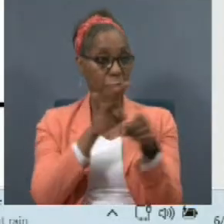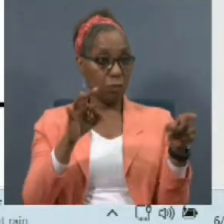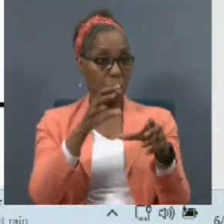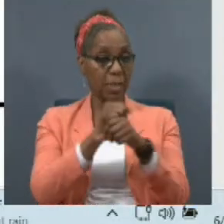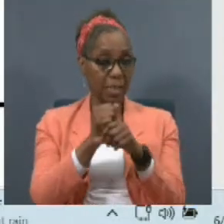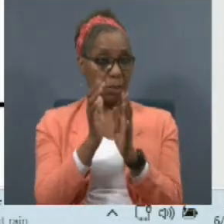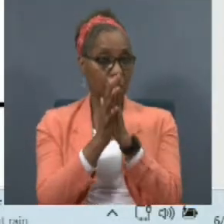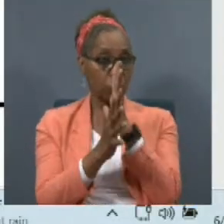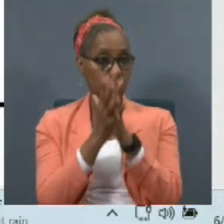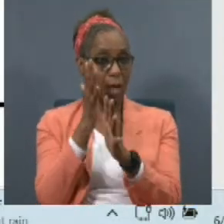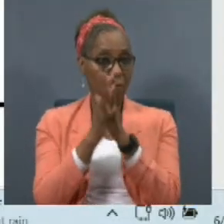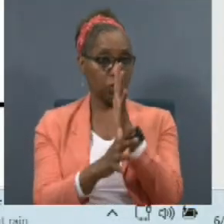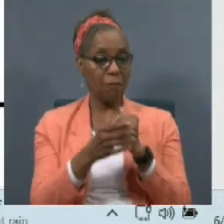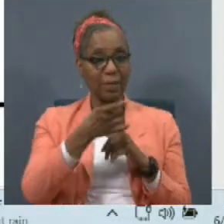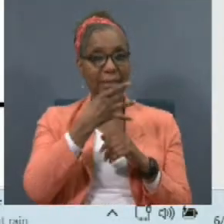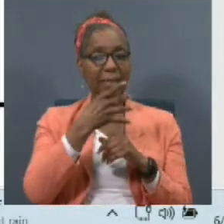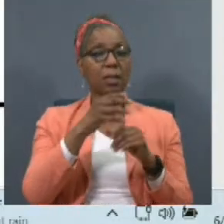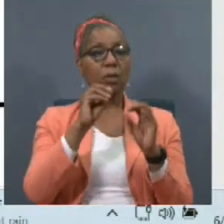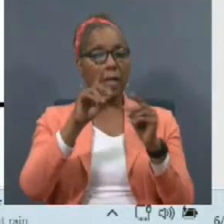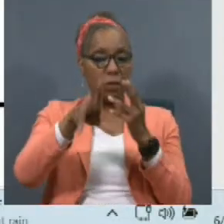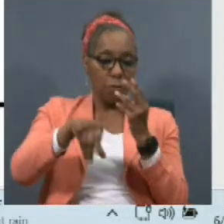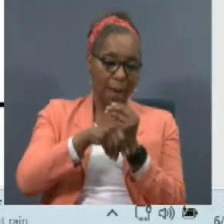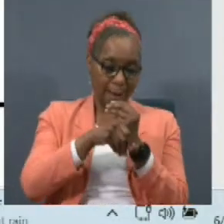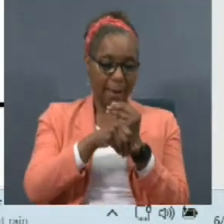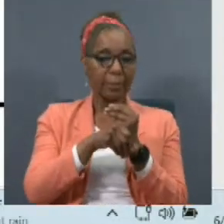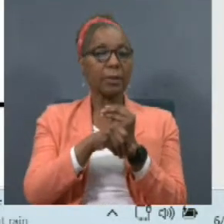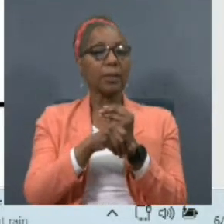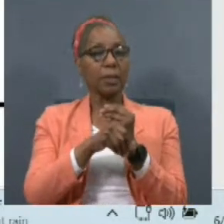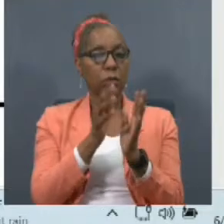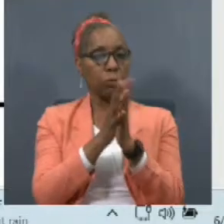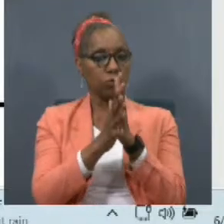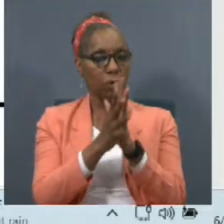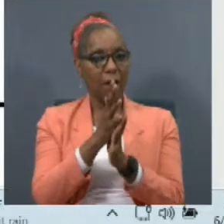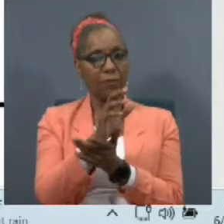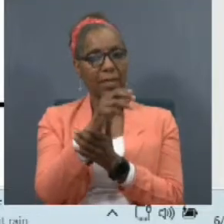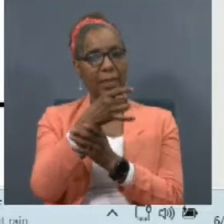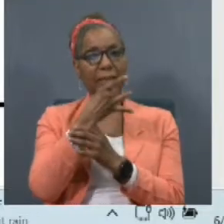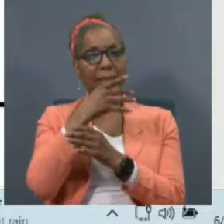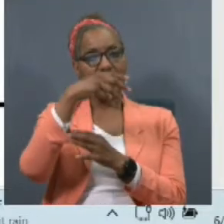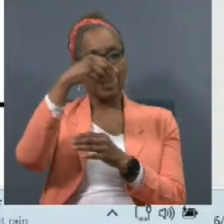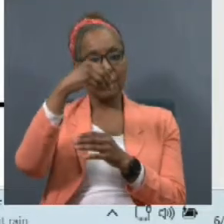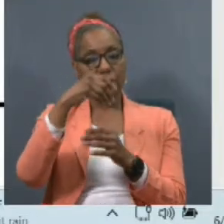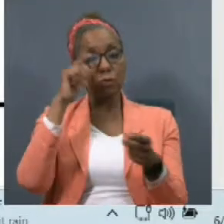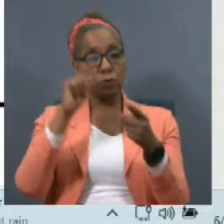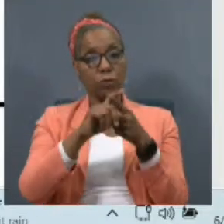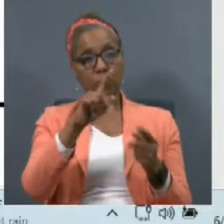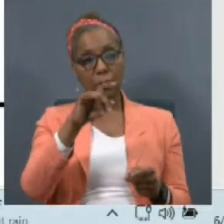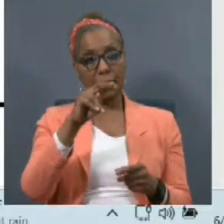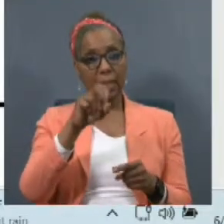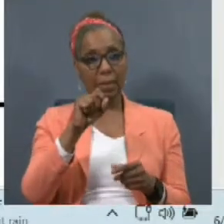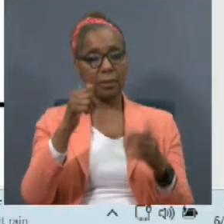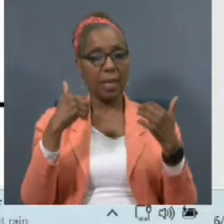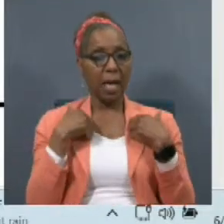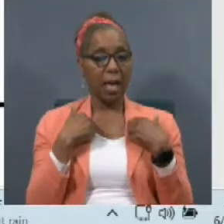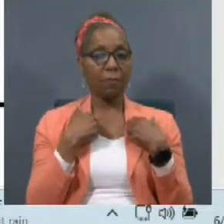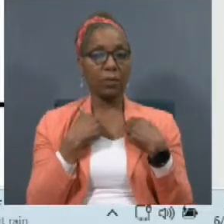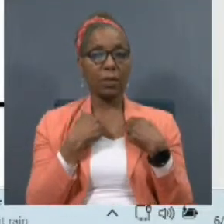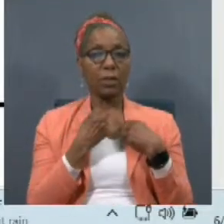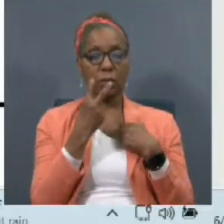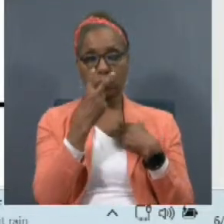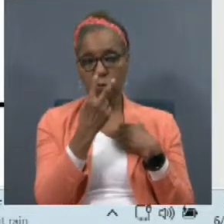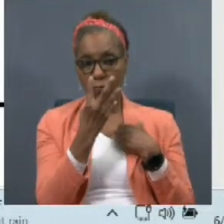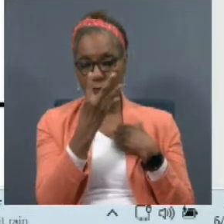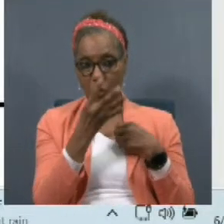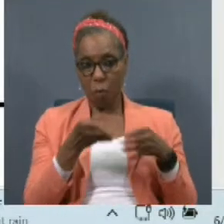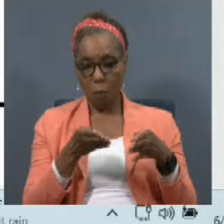a traffic signal, as you add traffic signals to Canis, you would have true 4-way intersections and not